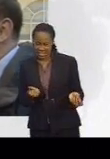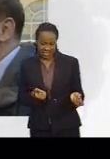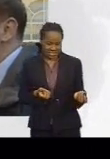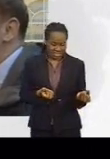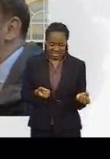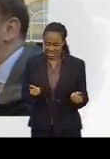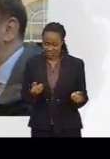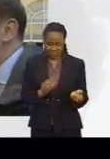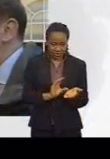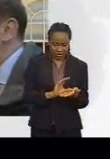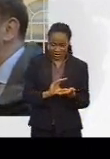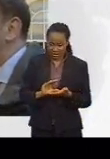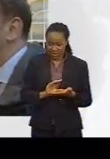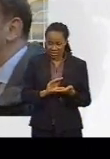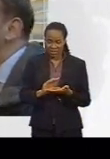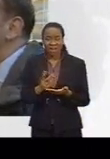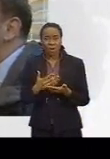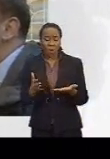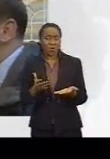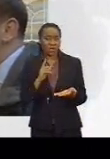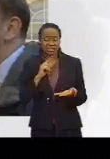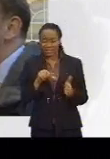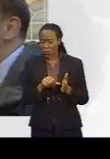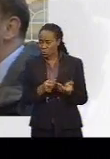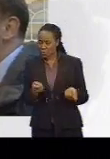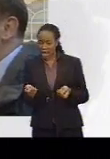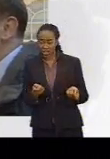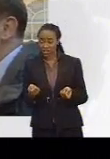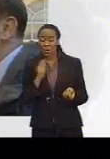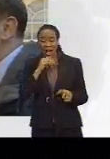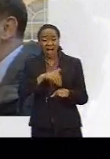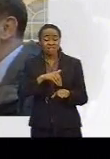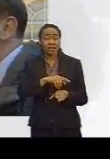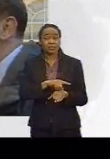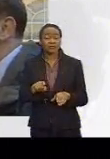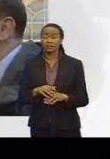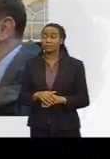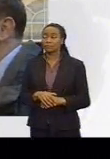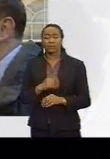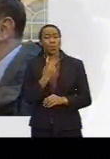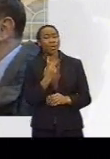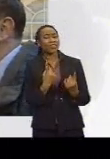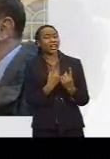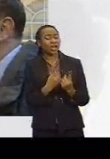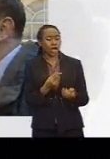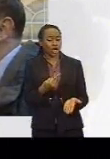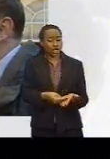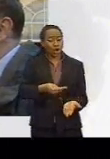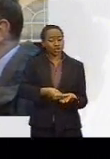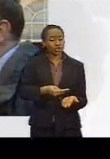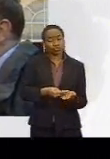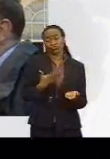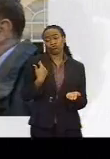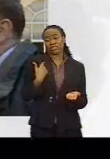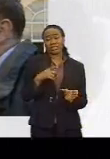to be difficult to manage it without those people at the front line seeing some impact. And one of the problems you've had is that costs have been rising in recent